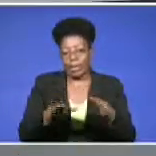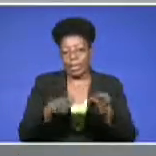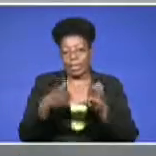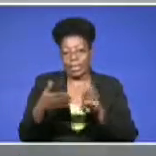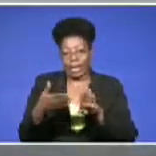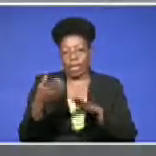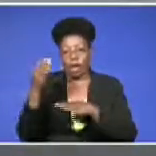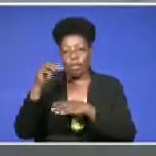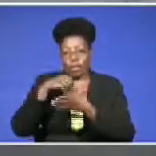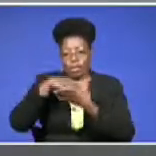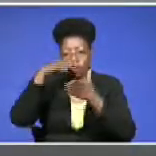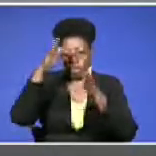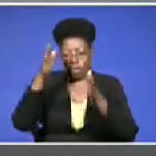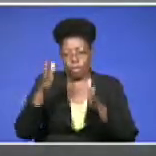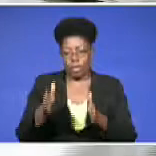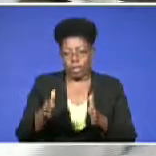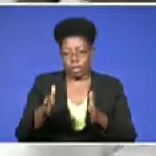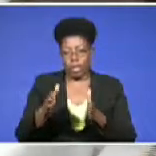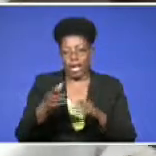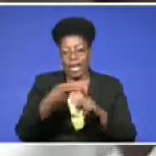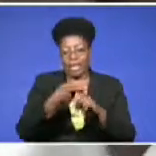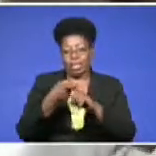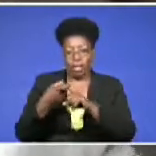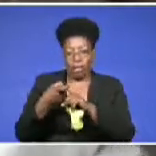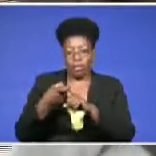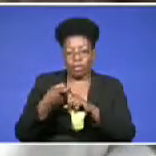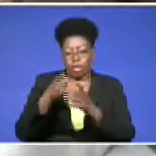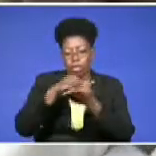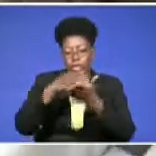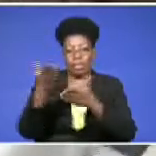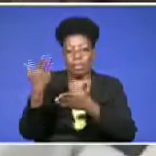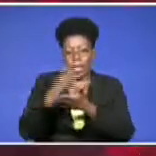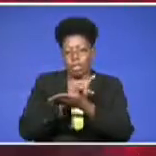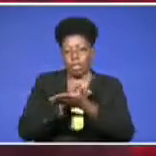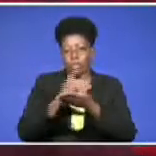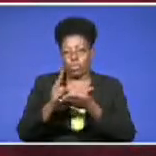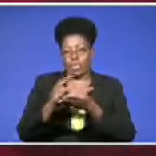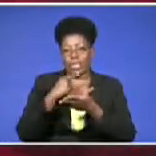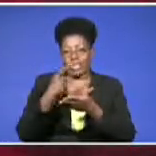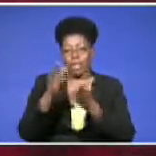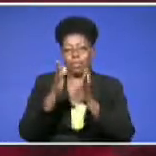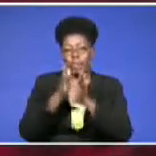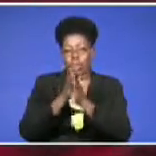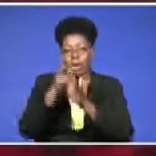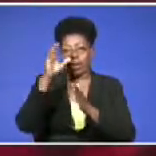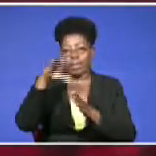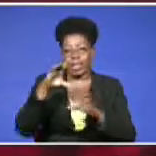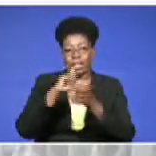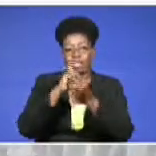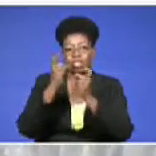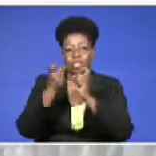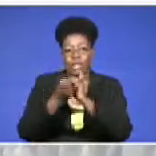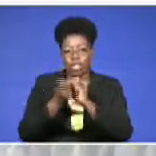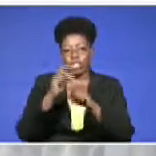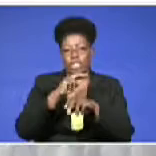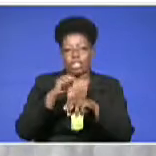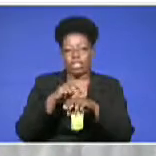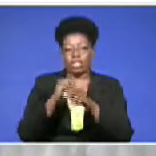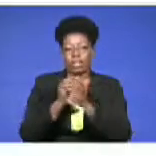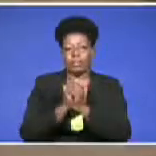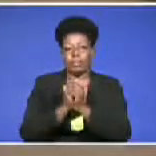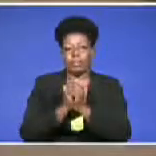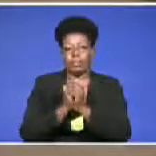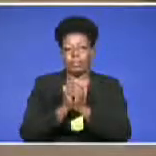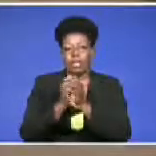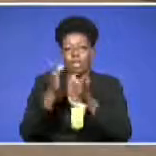several abductions of children in recent weeks. Bain strongly believes prayer can change a nation. We want to